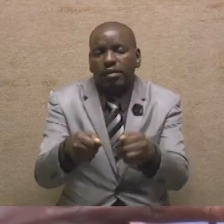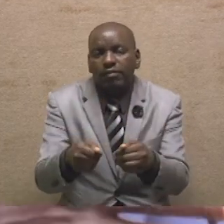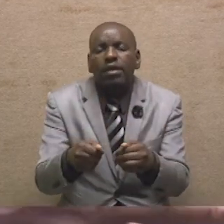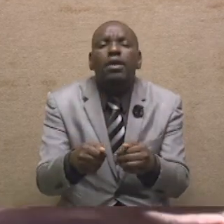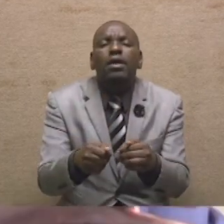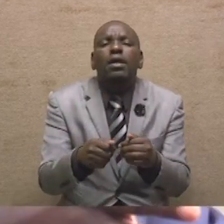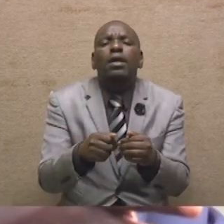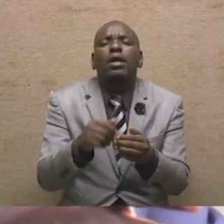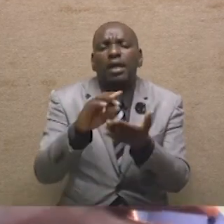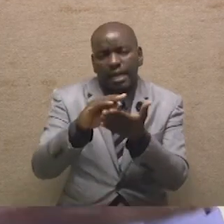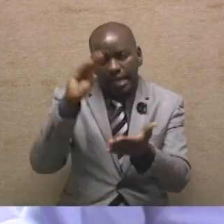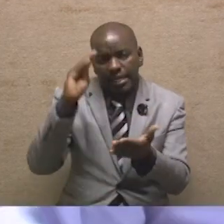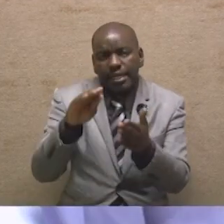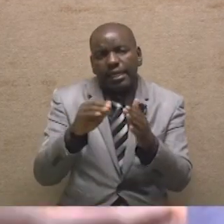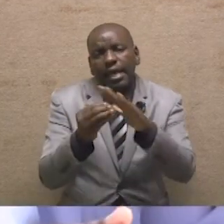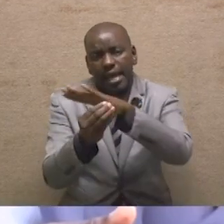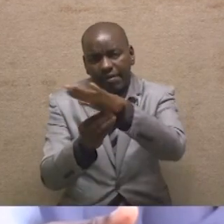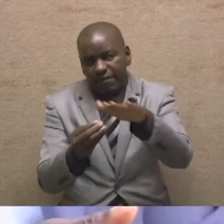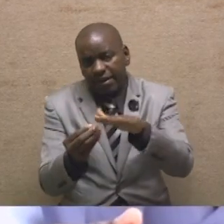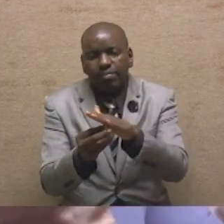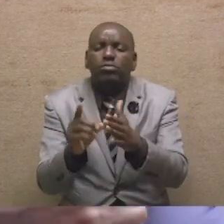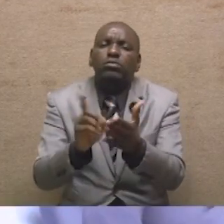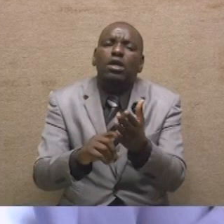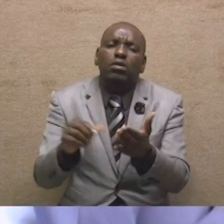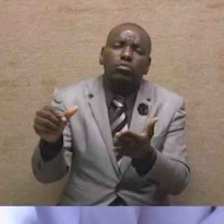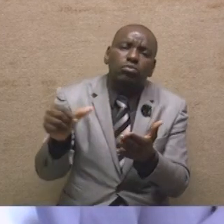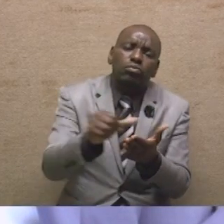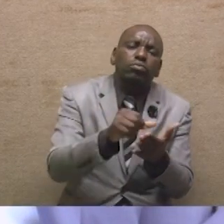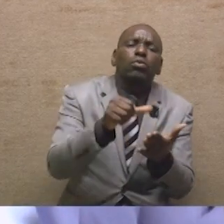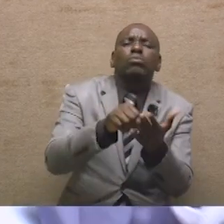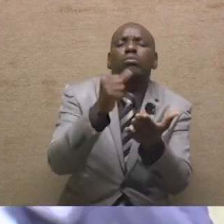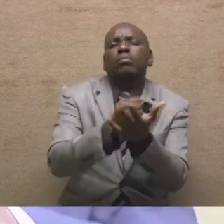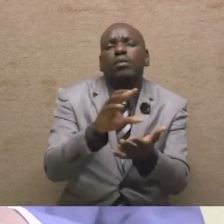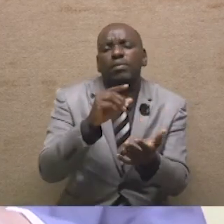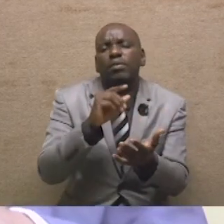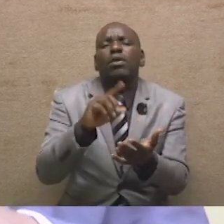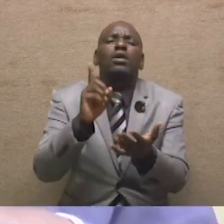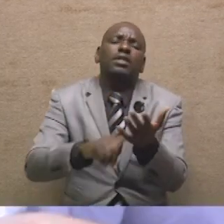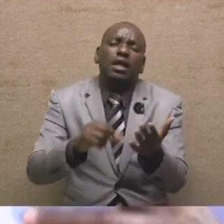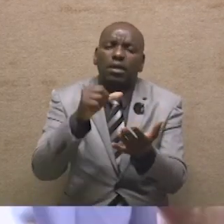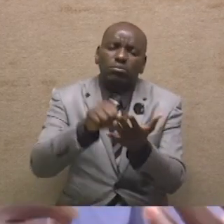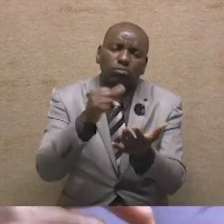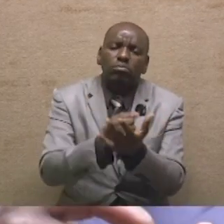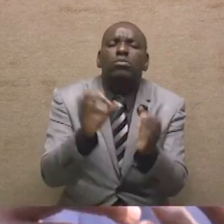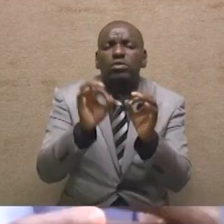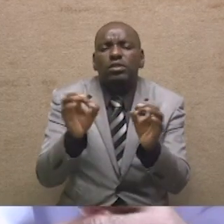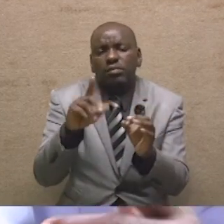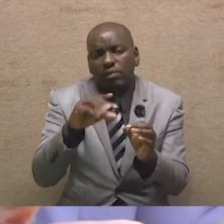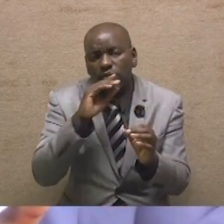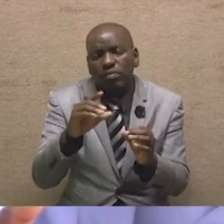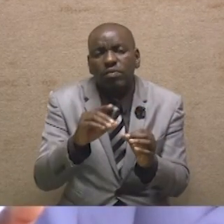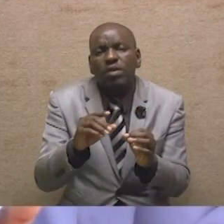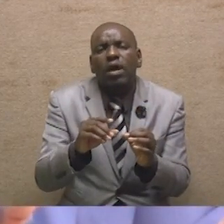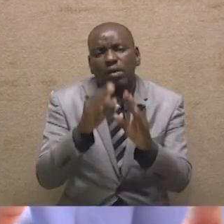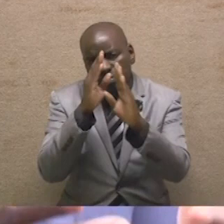the learning environment and enrolling without seeking registration. And there was a cat and mouse